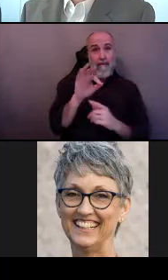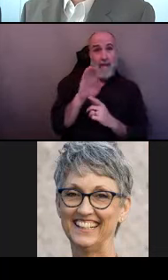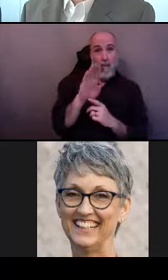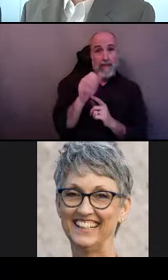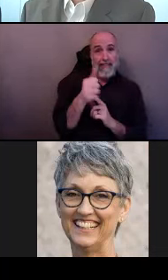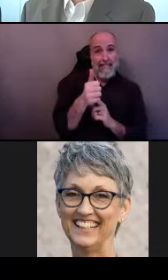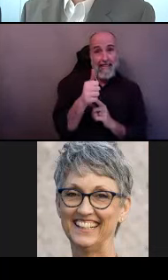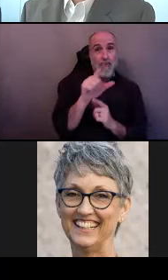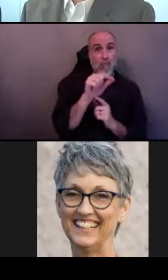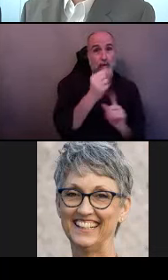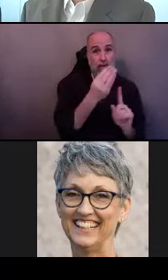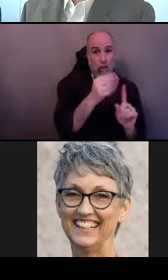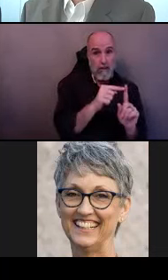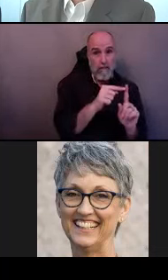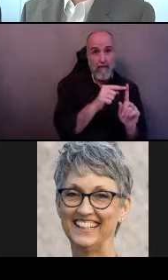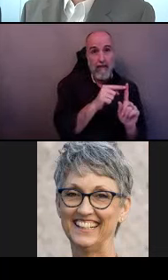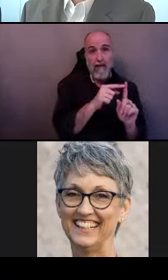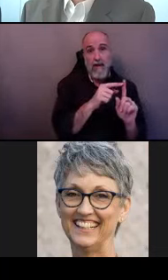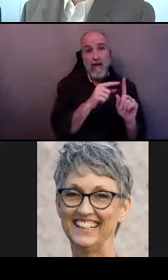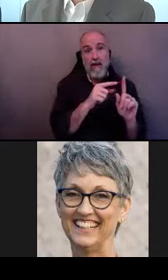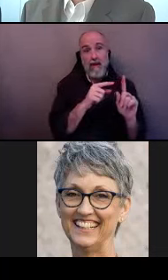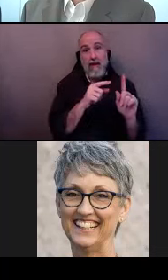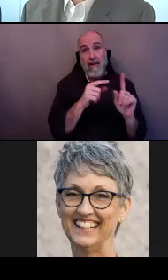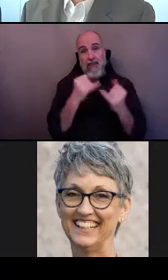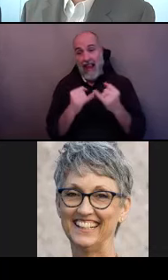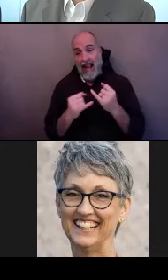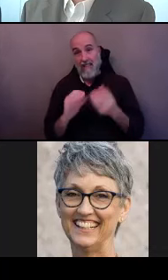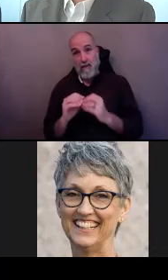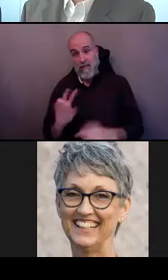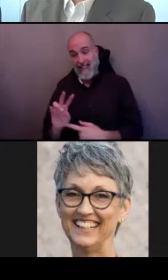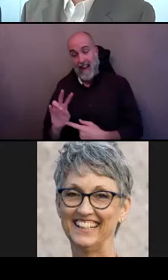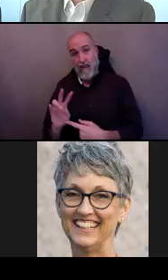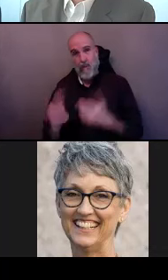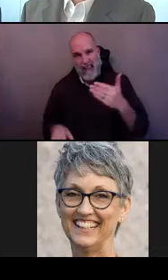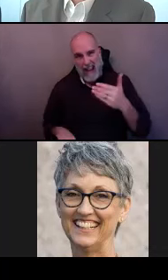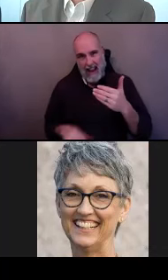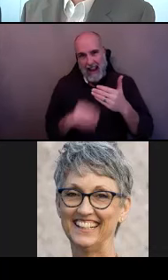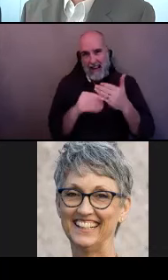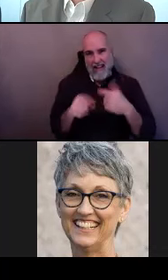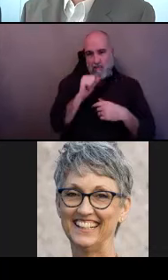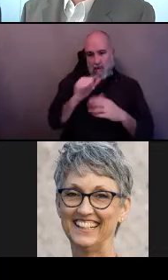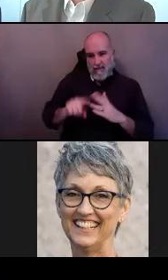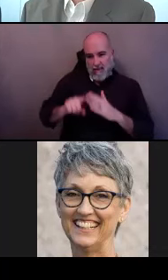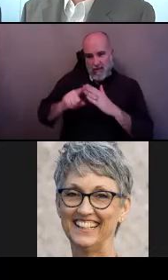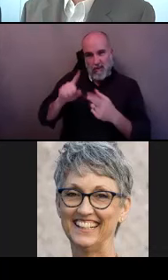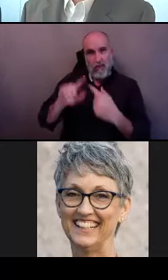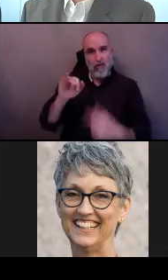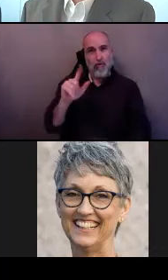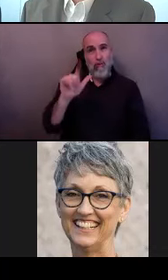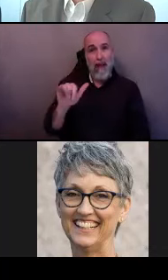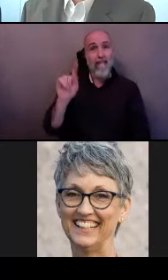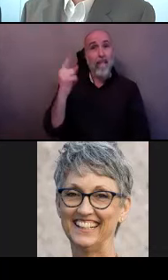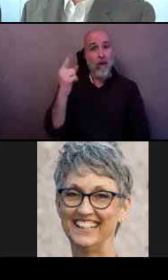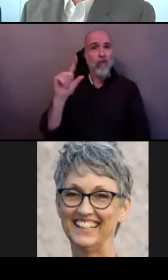10th of 2014. And then the last one, the exterior visible route, was not effective until July 1st of